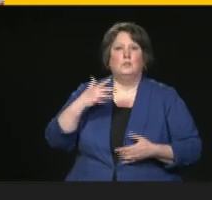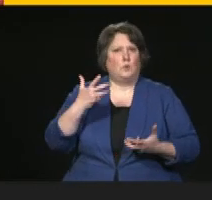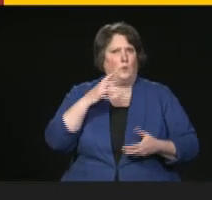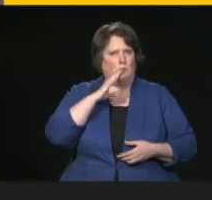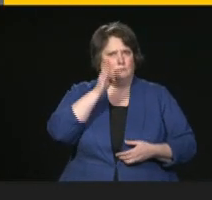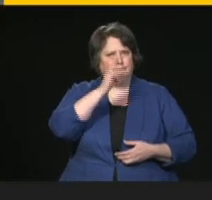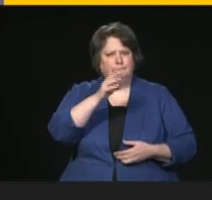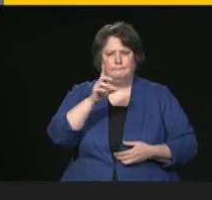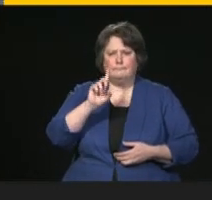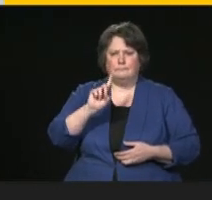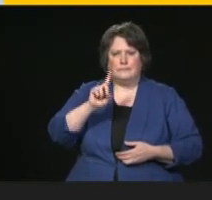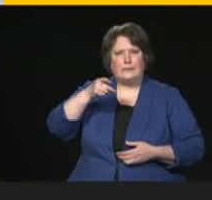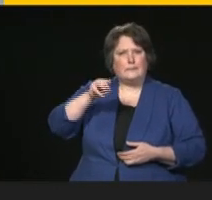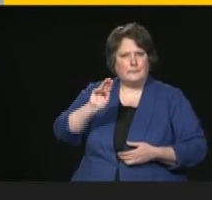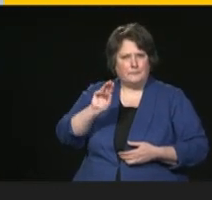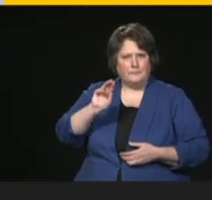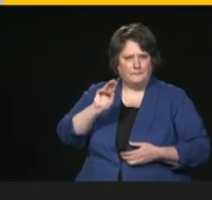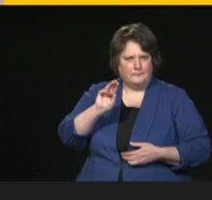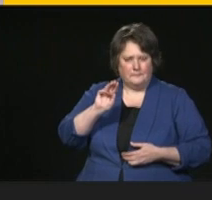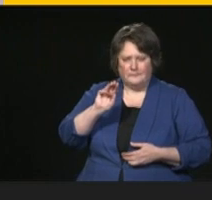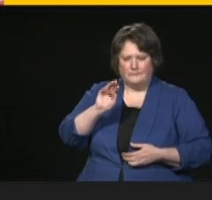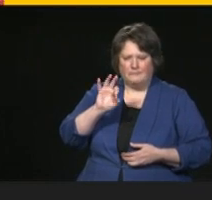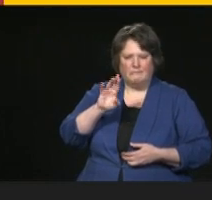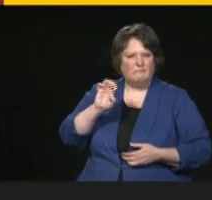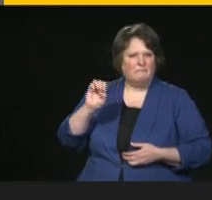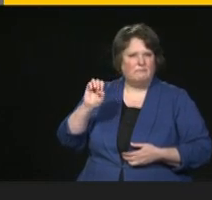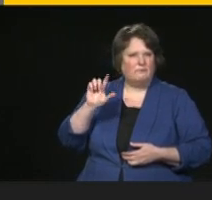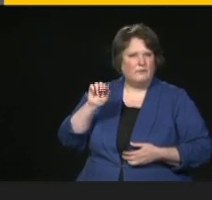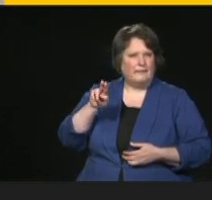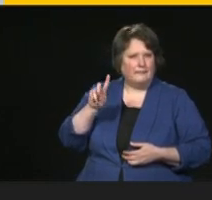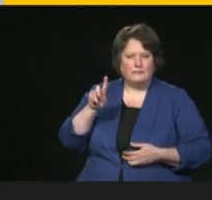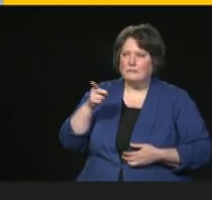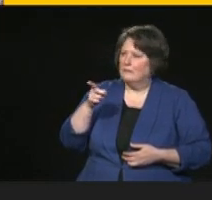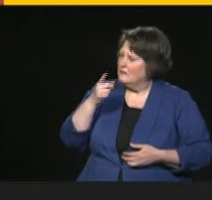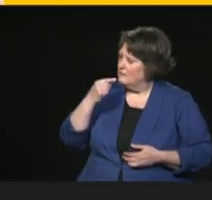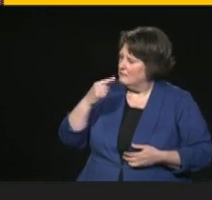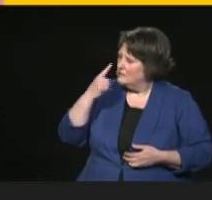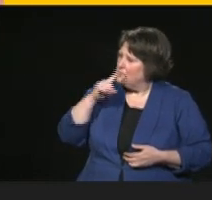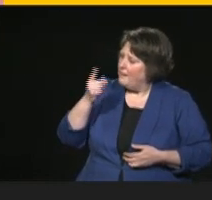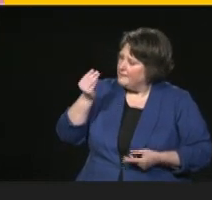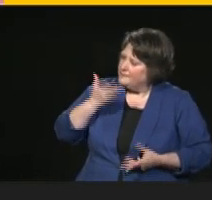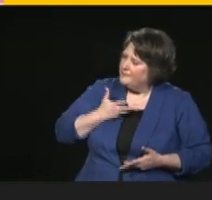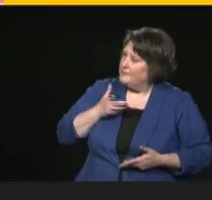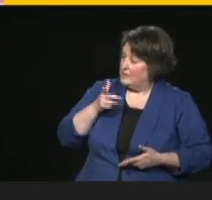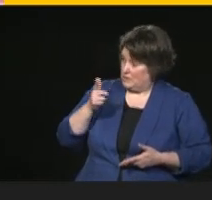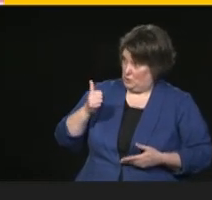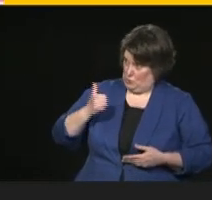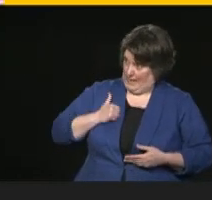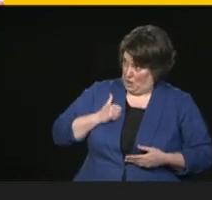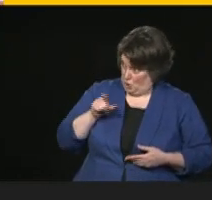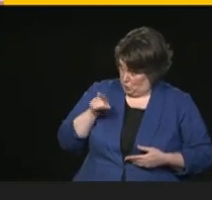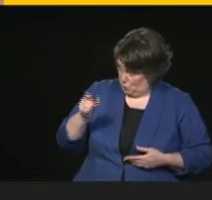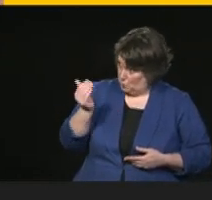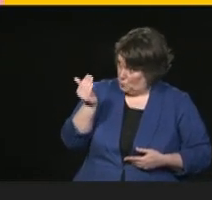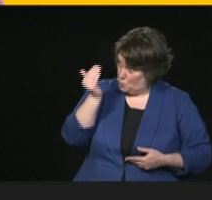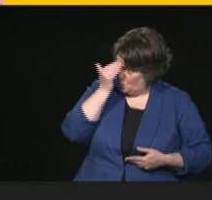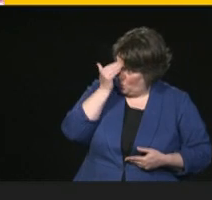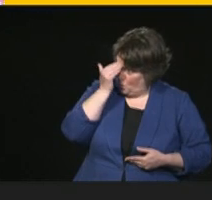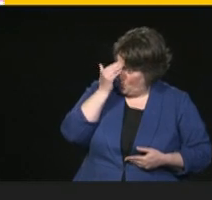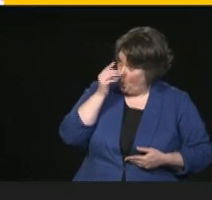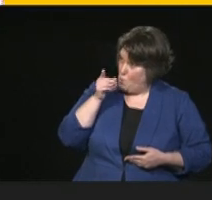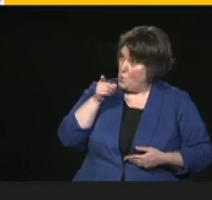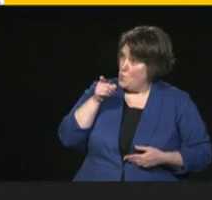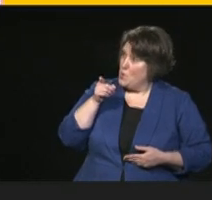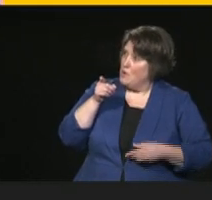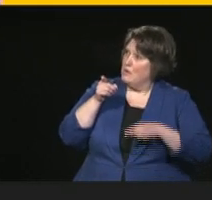I'm wondering if you can tell me if Canada knew that the U.S. would deport asylum seekers turned back at Canada's